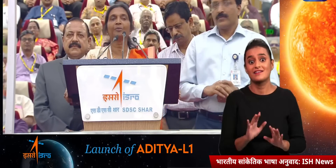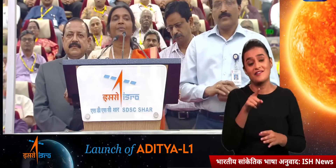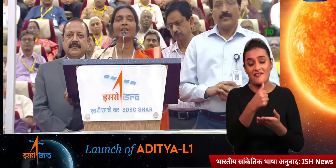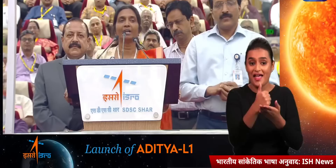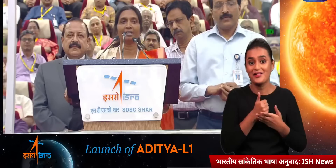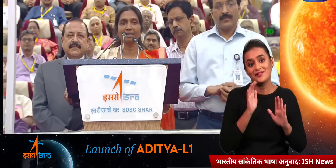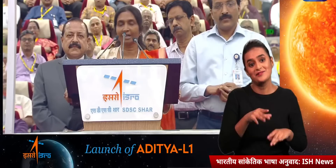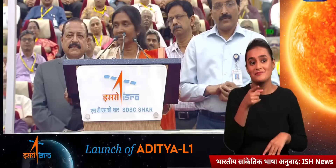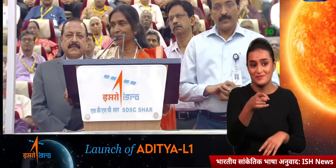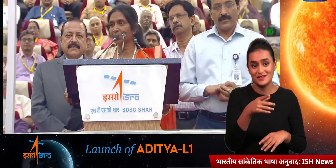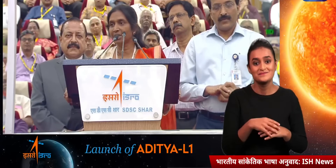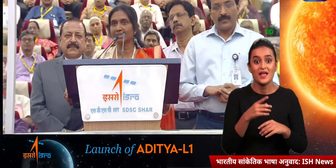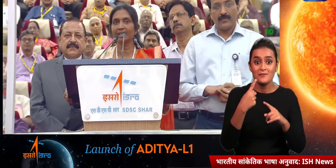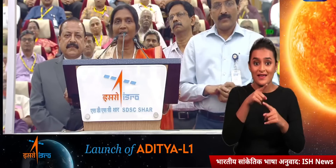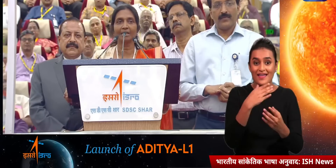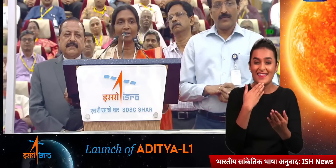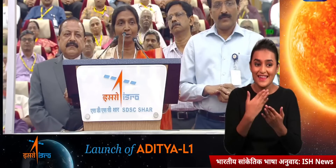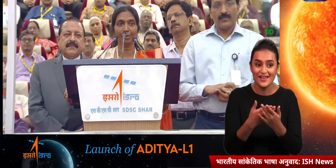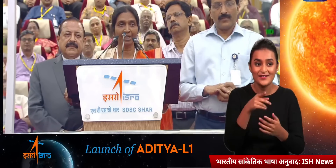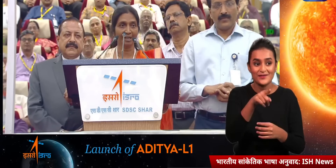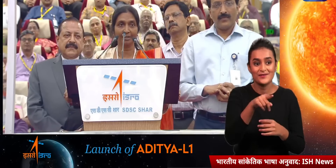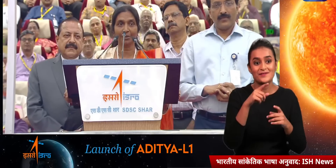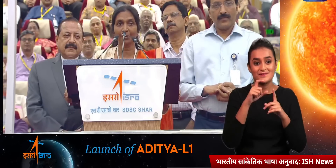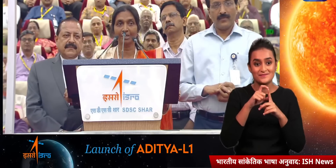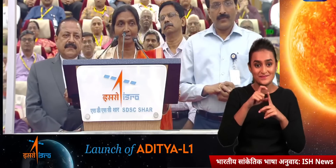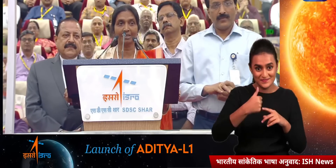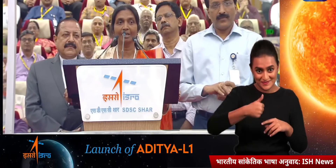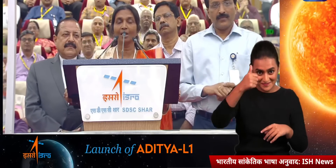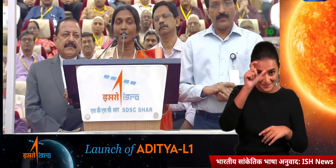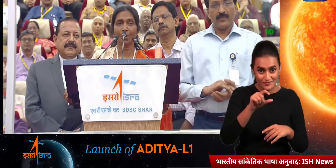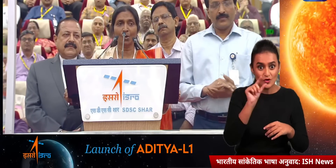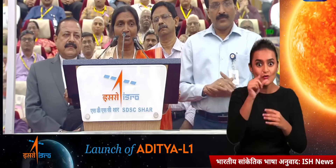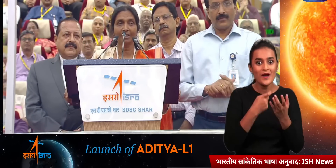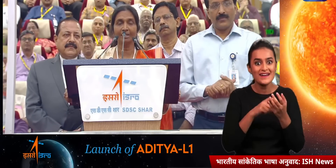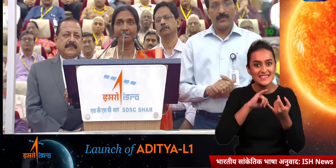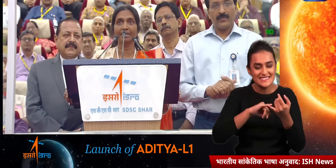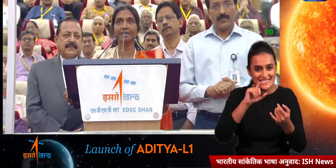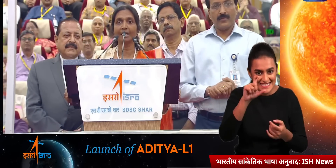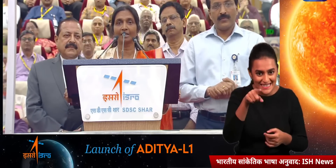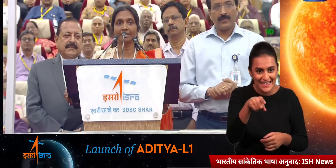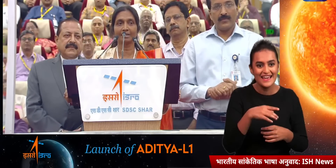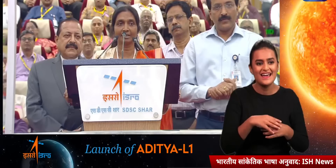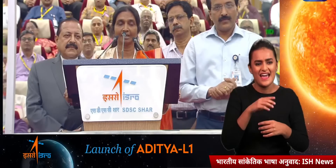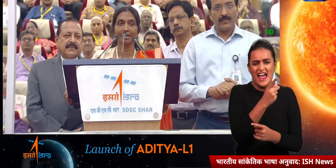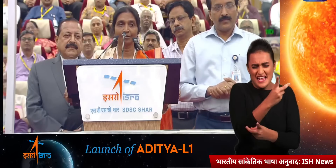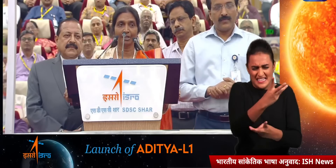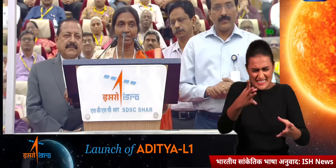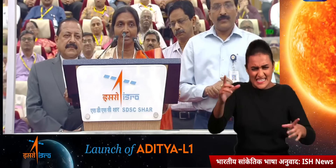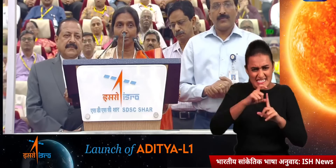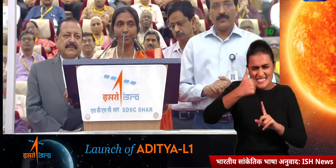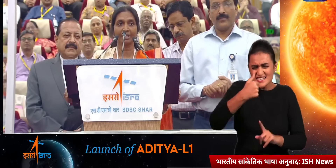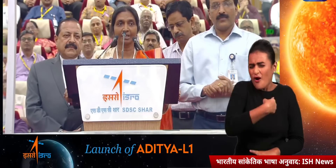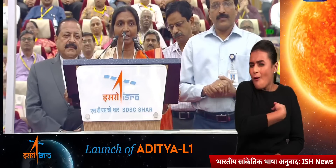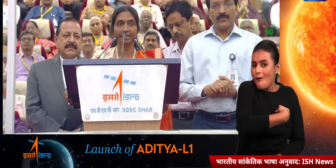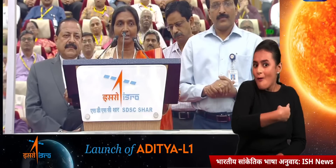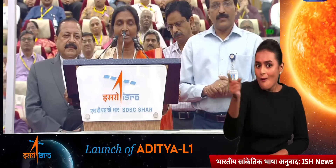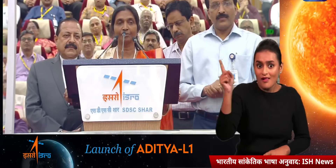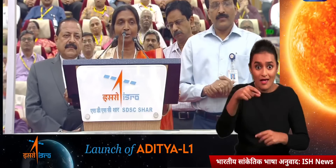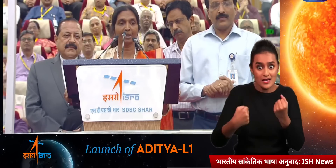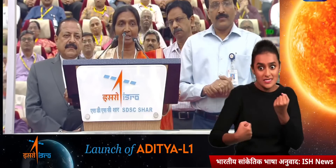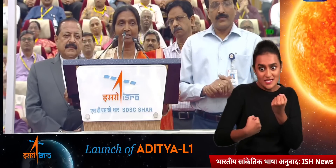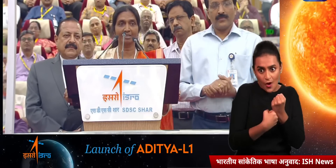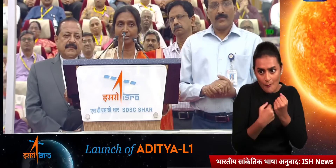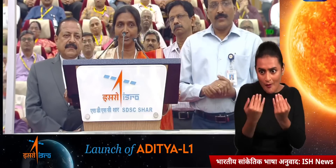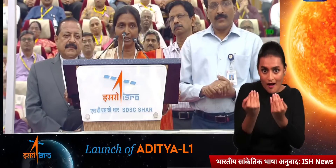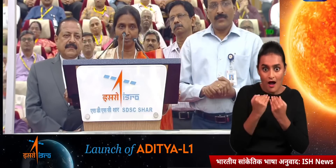ISRO, Director URSC, former Director URSC, and all the center directors for their support and guidance